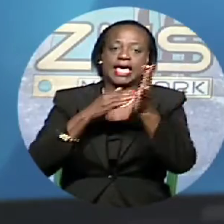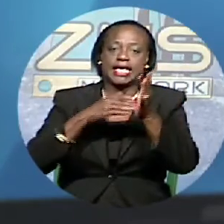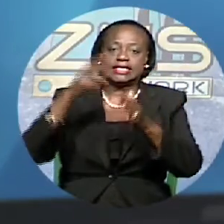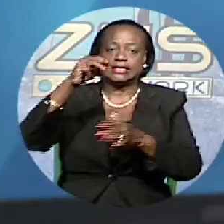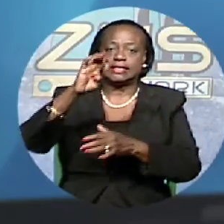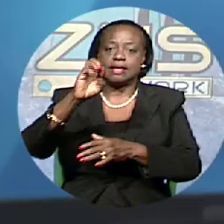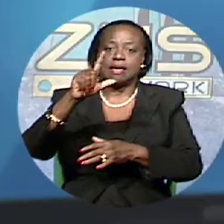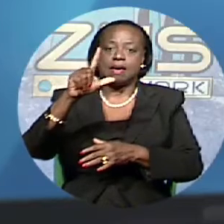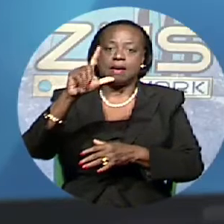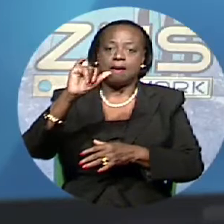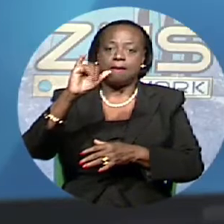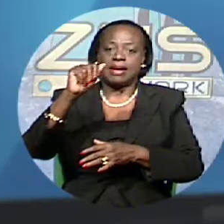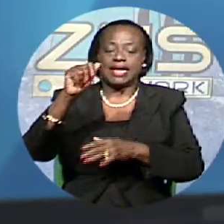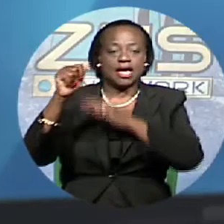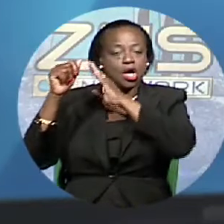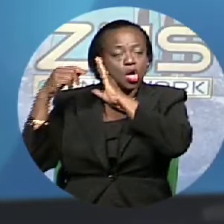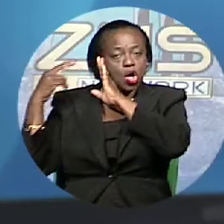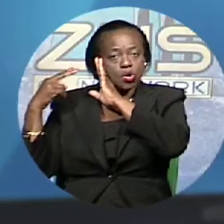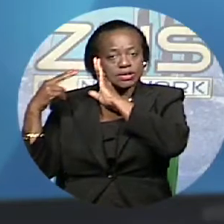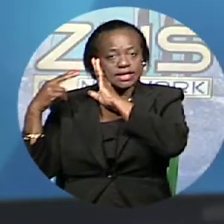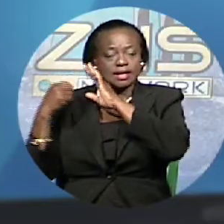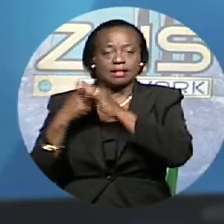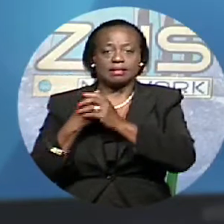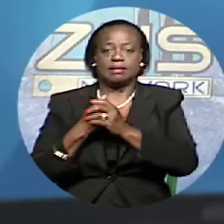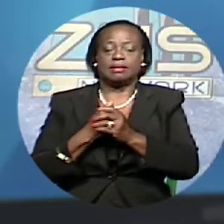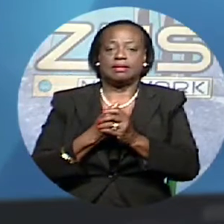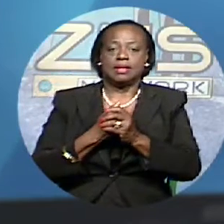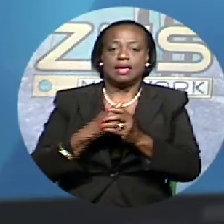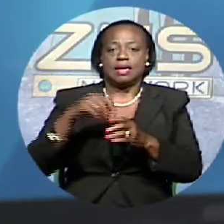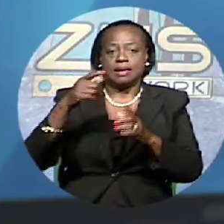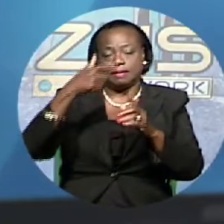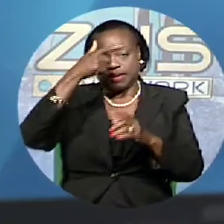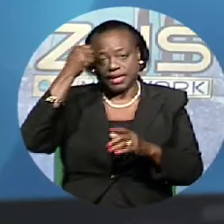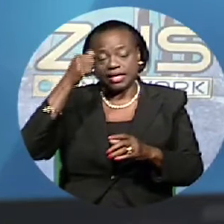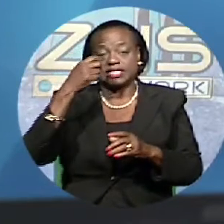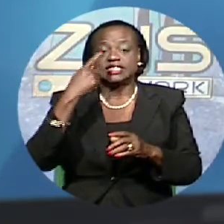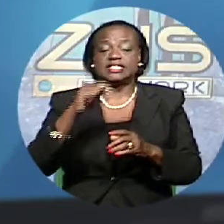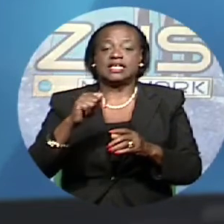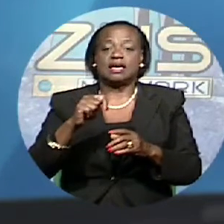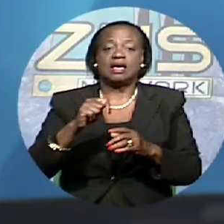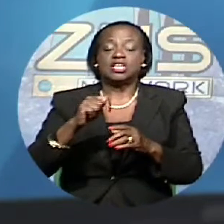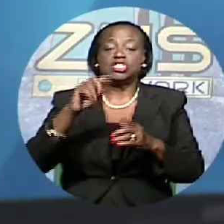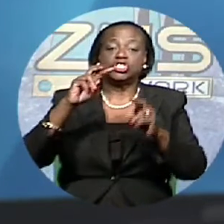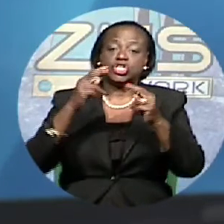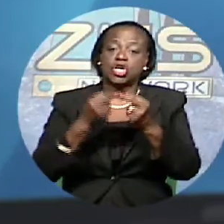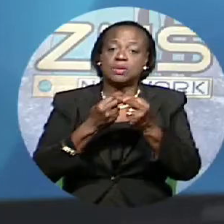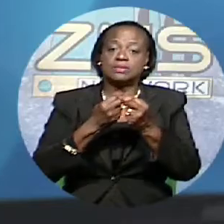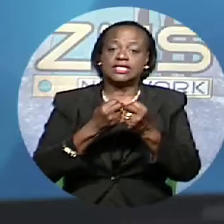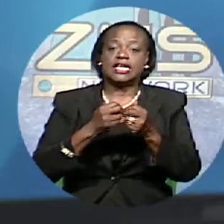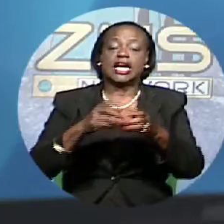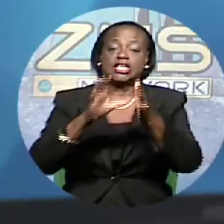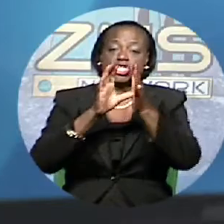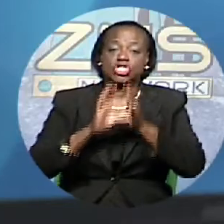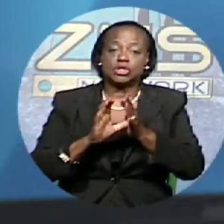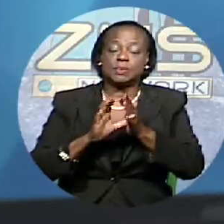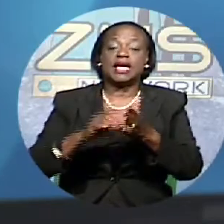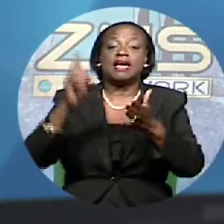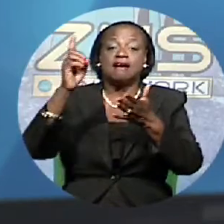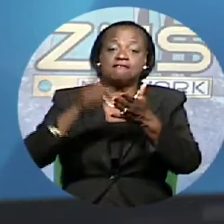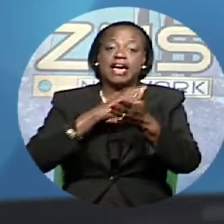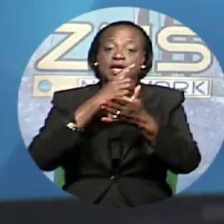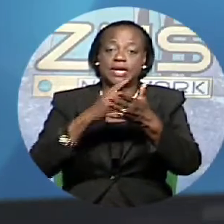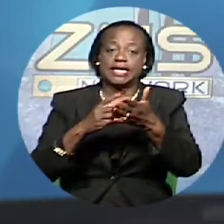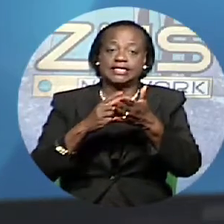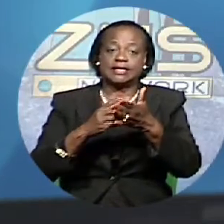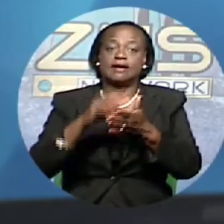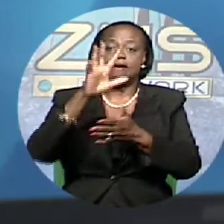was necessary as the terms and conditions of the industrial contract is being violated by the resort as it relates to the 15%